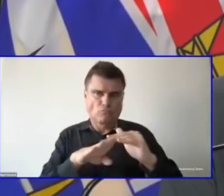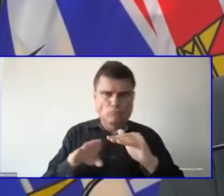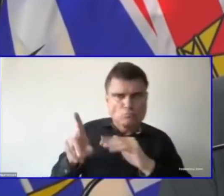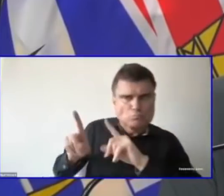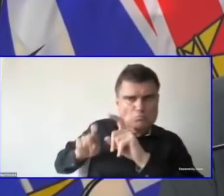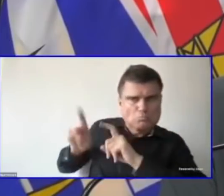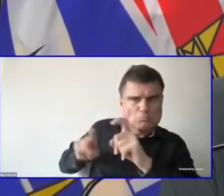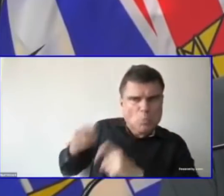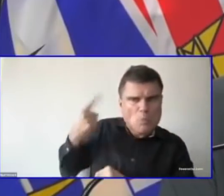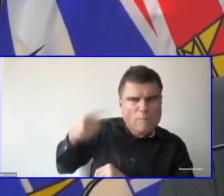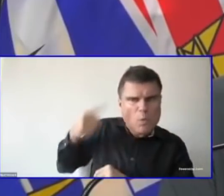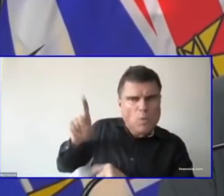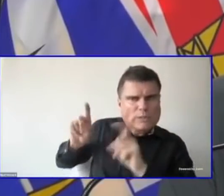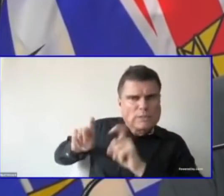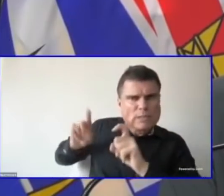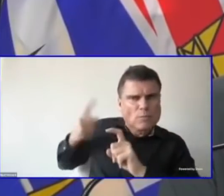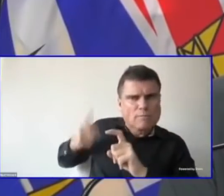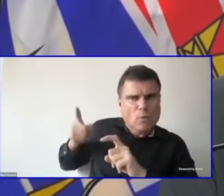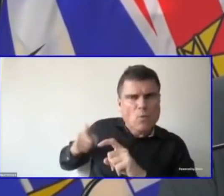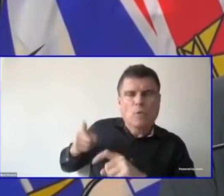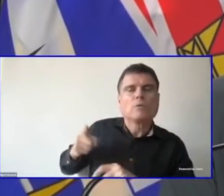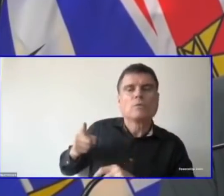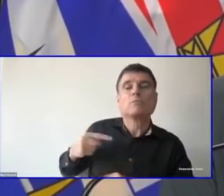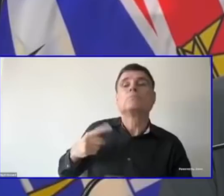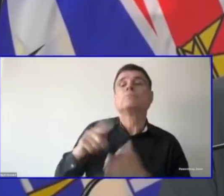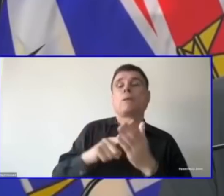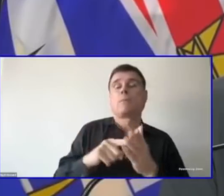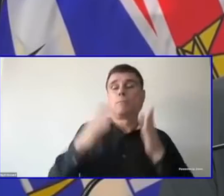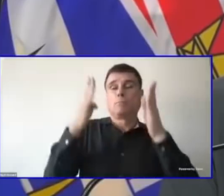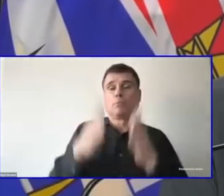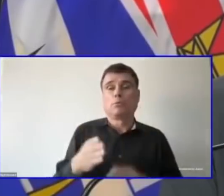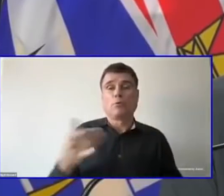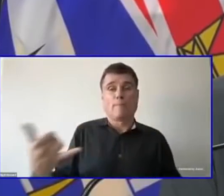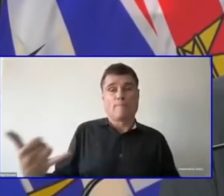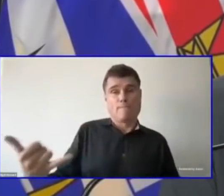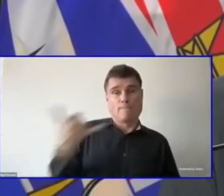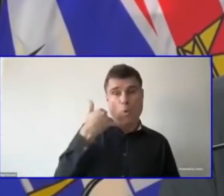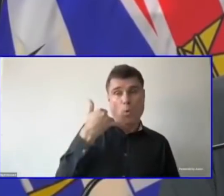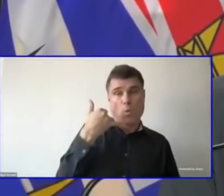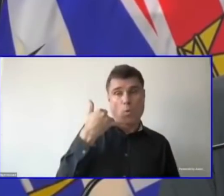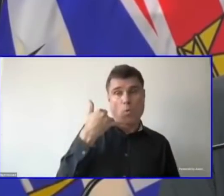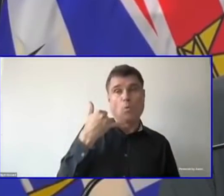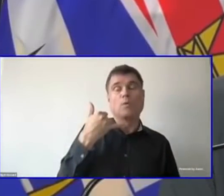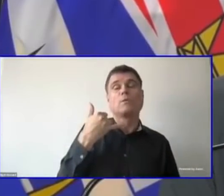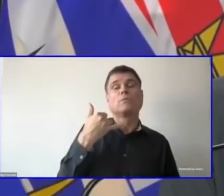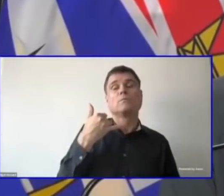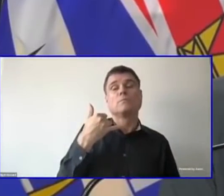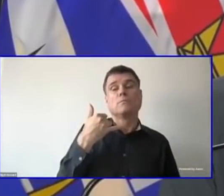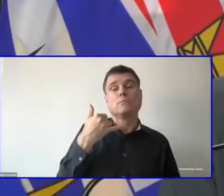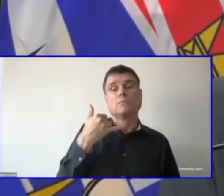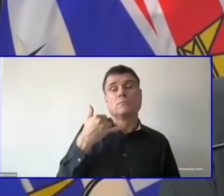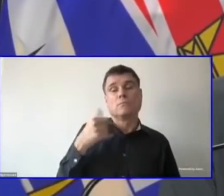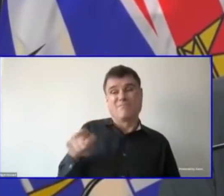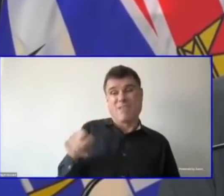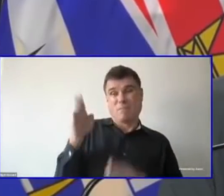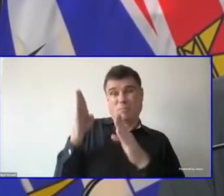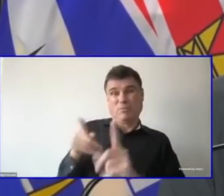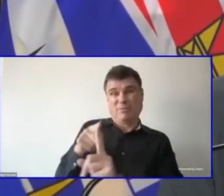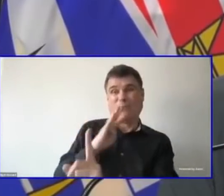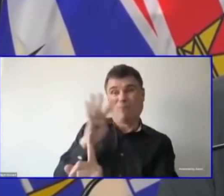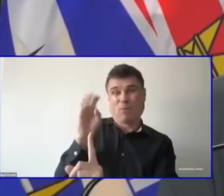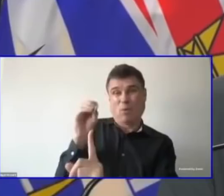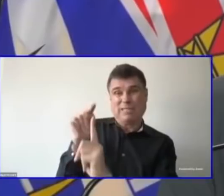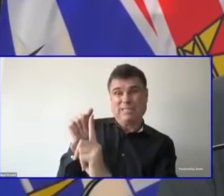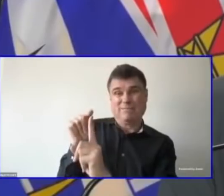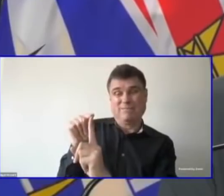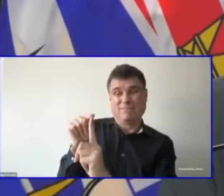had a caller on the radio this week tell me that he was in line for 3 hours in Coquitlam and suddenly was taken out of line. He was 40 years old, and he was told that only